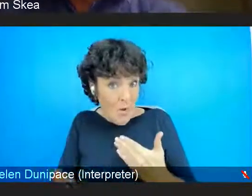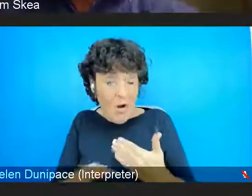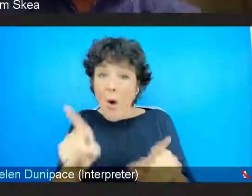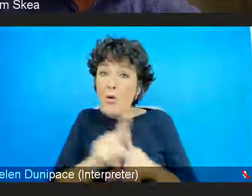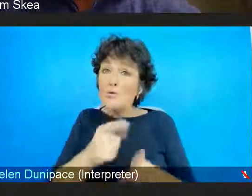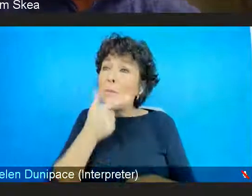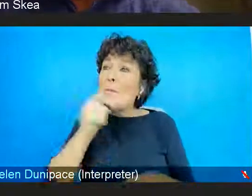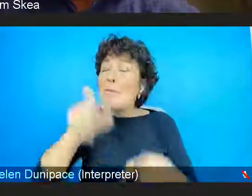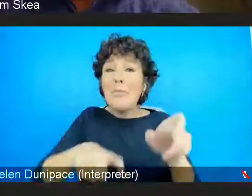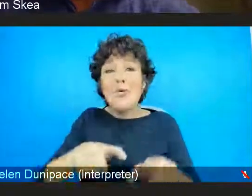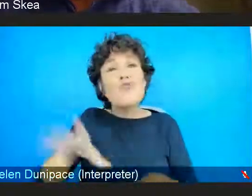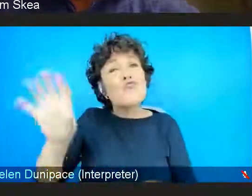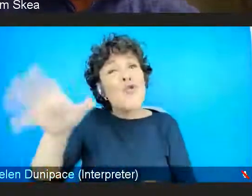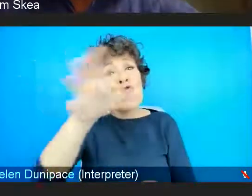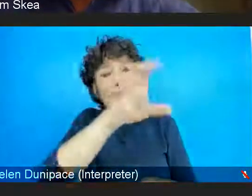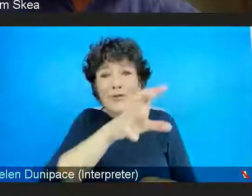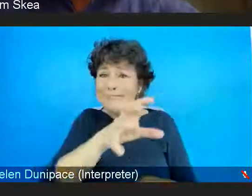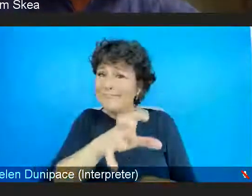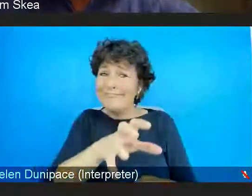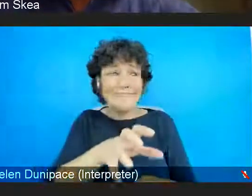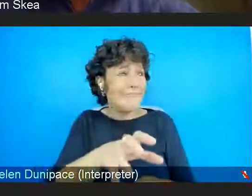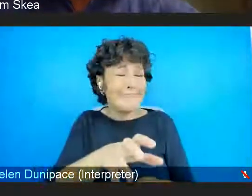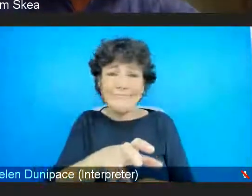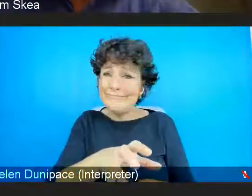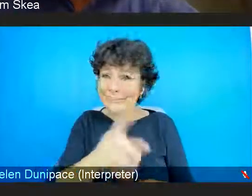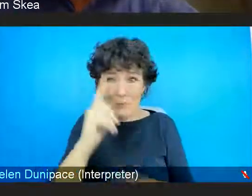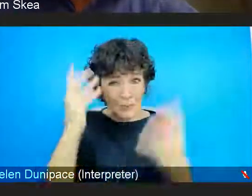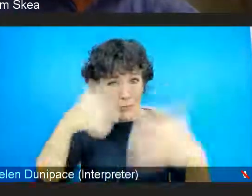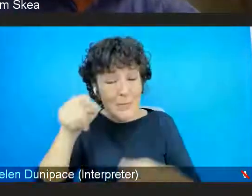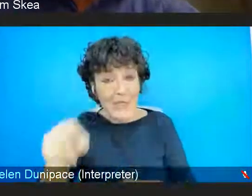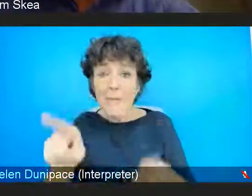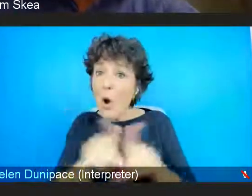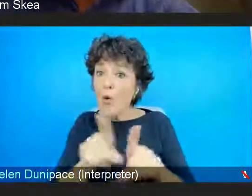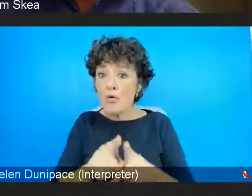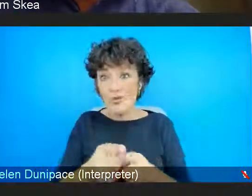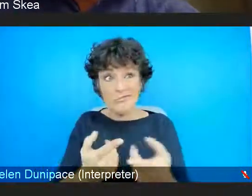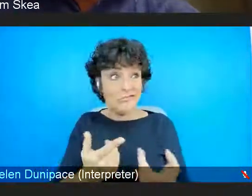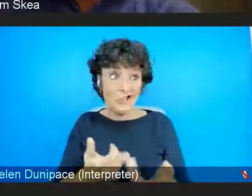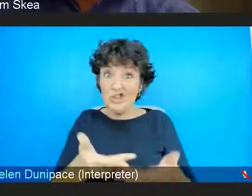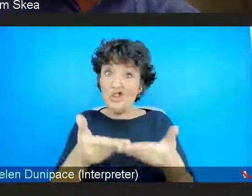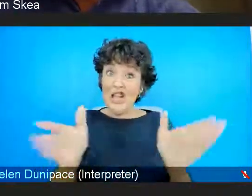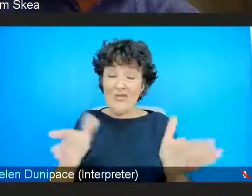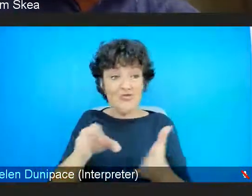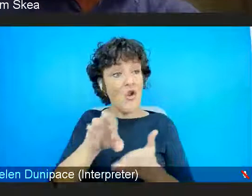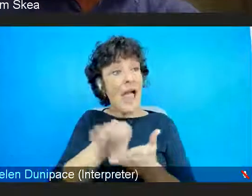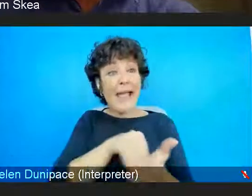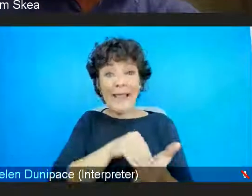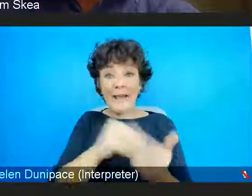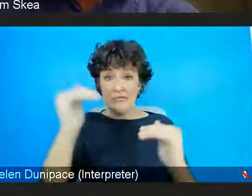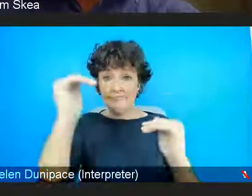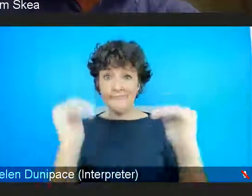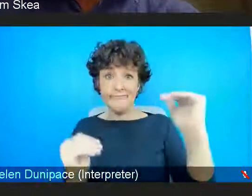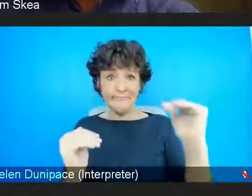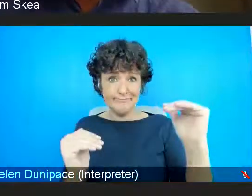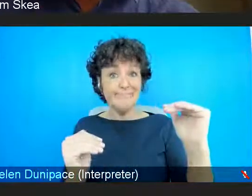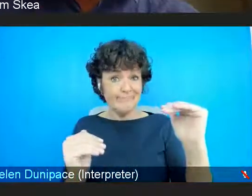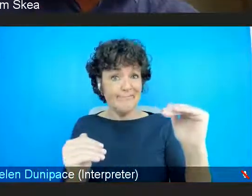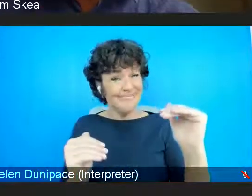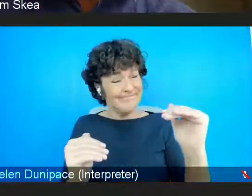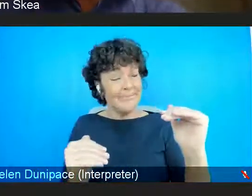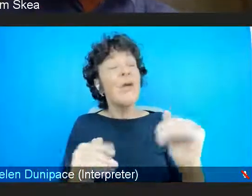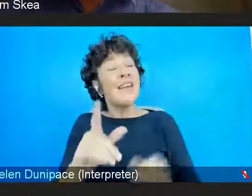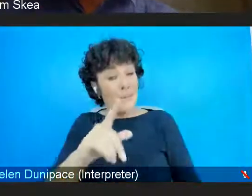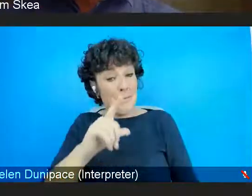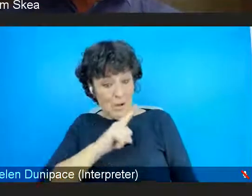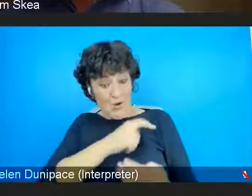general question of income inequalities. So for that reason, one of the recommendations that we made to the Scottish Government, that